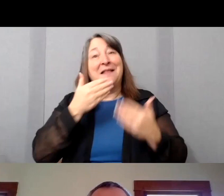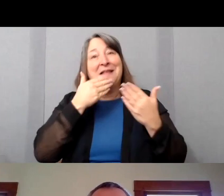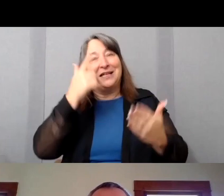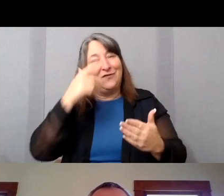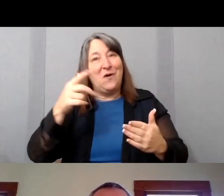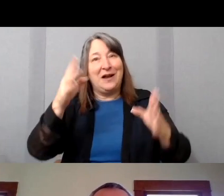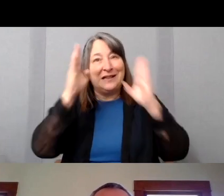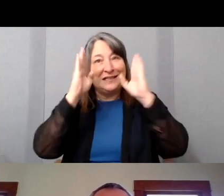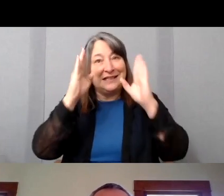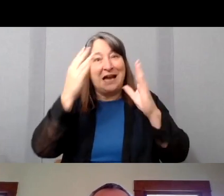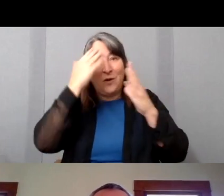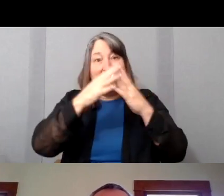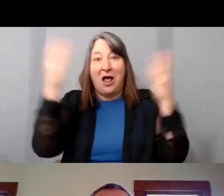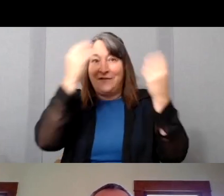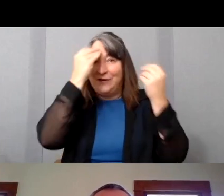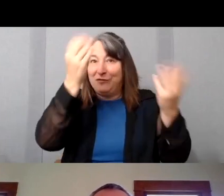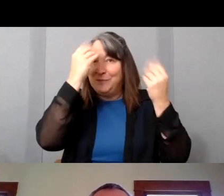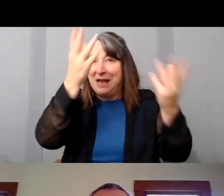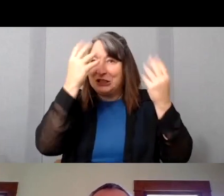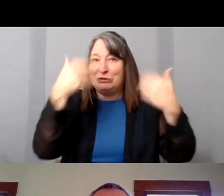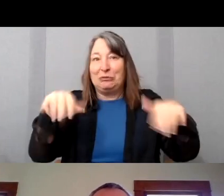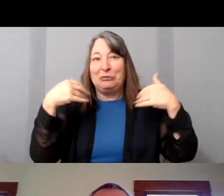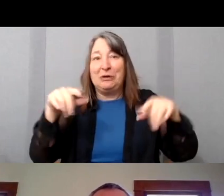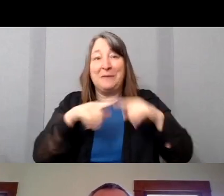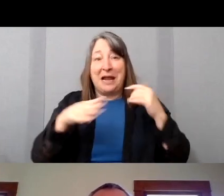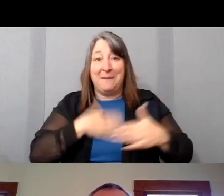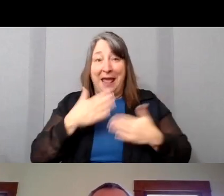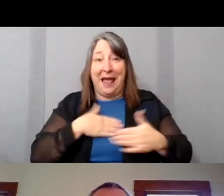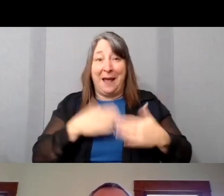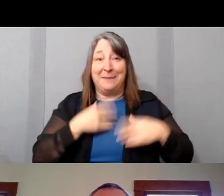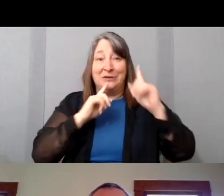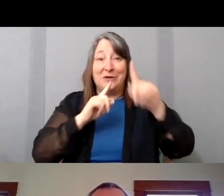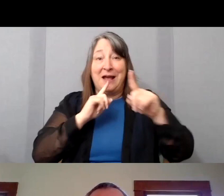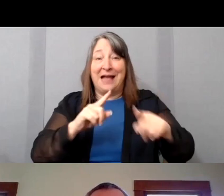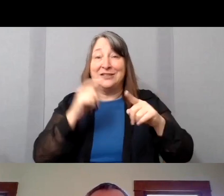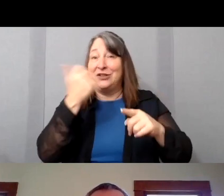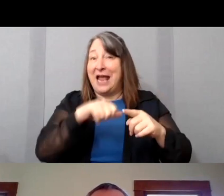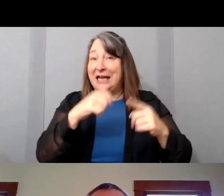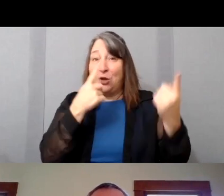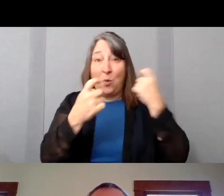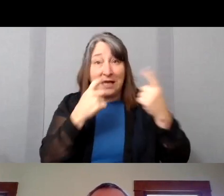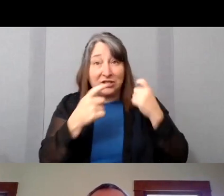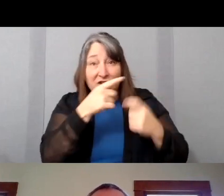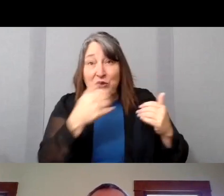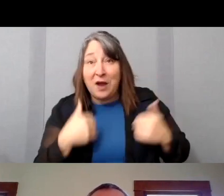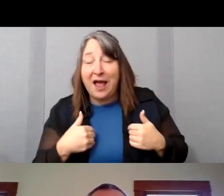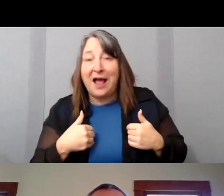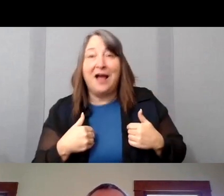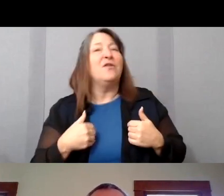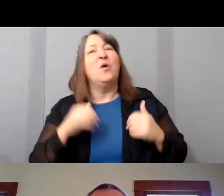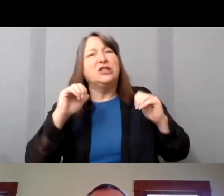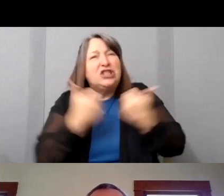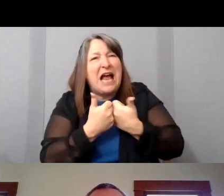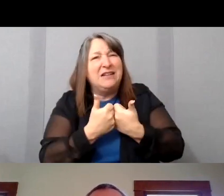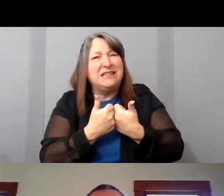of content, but I'm happy to answer any questions you all have, particularly challenges you're having if you're